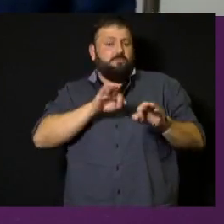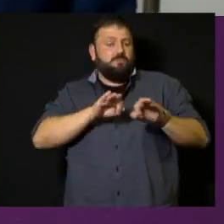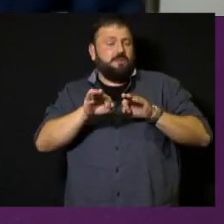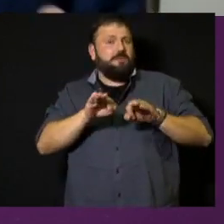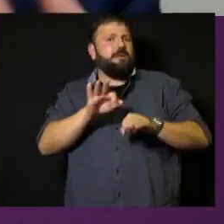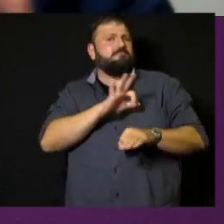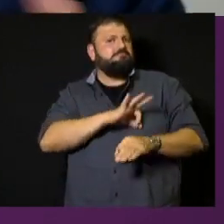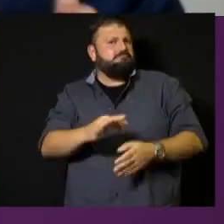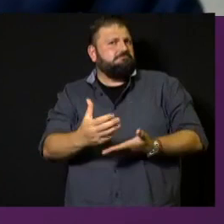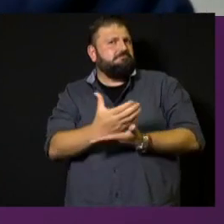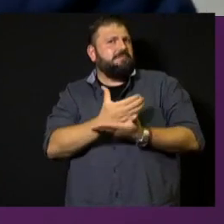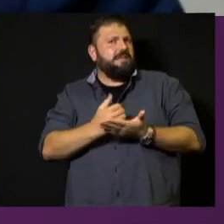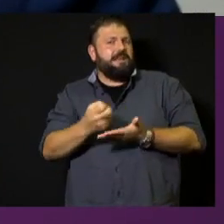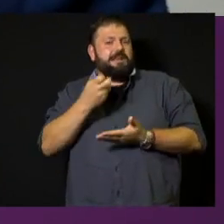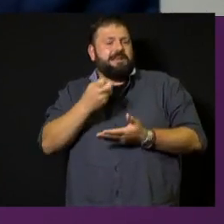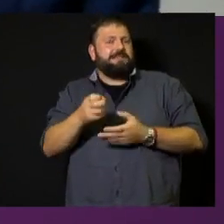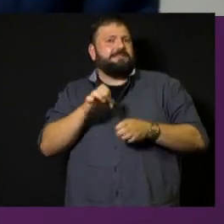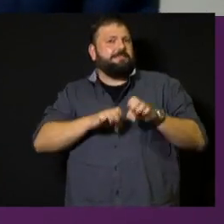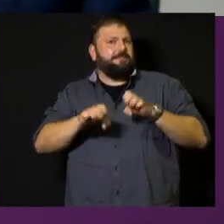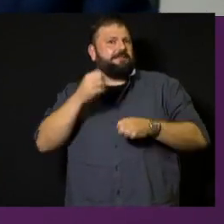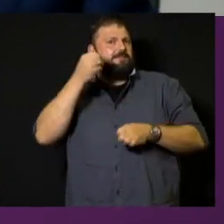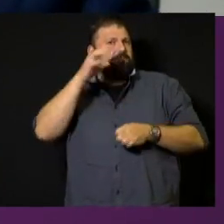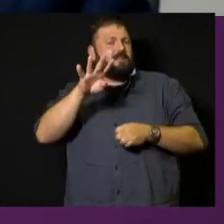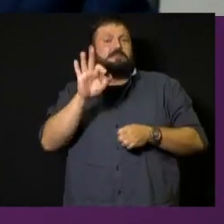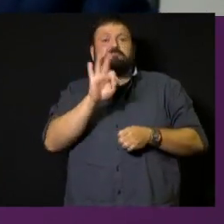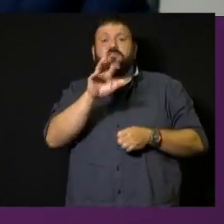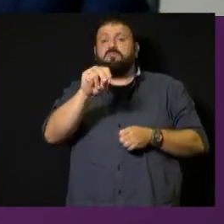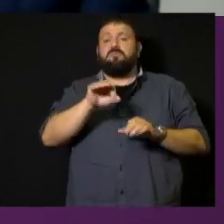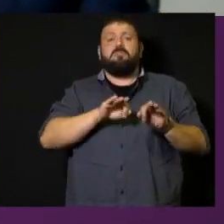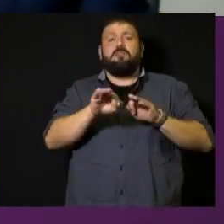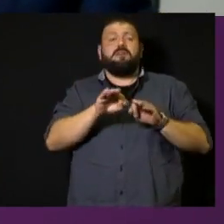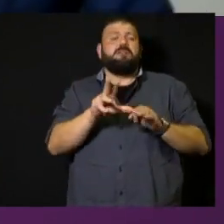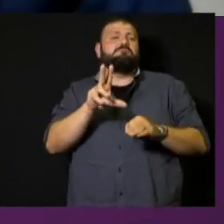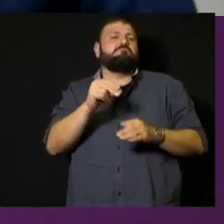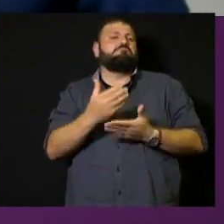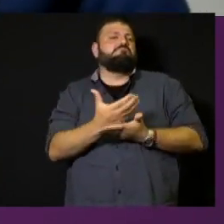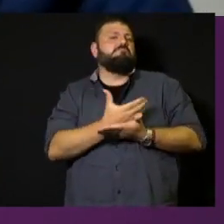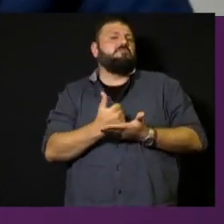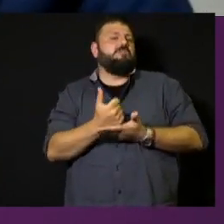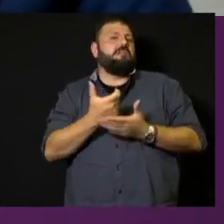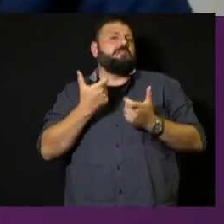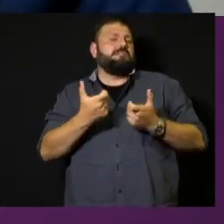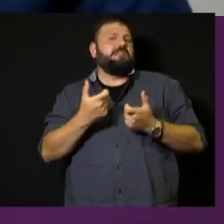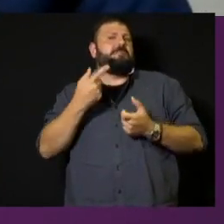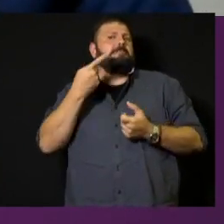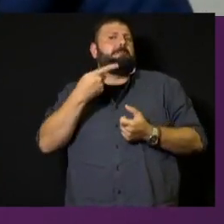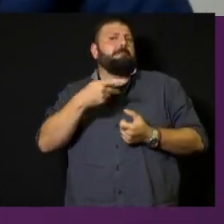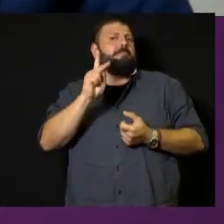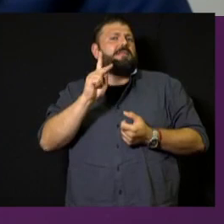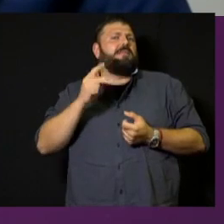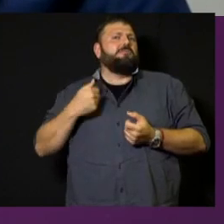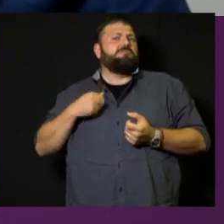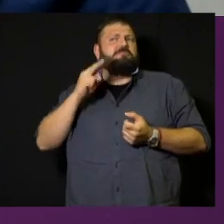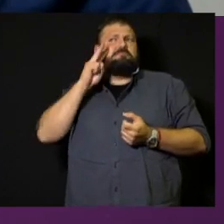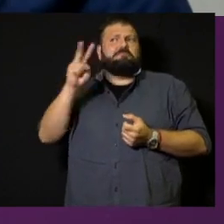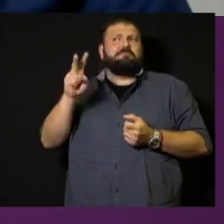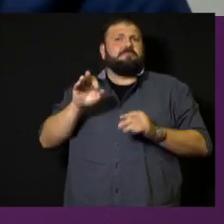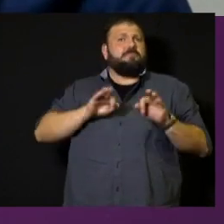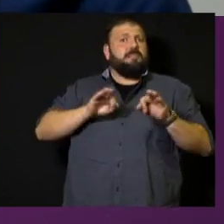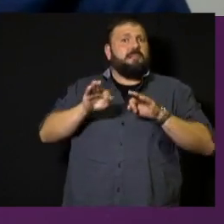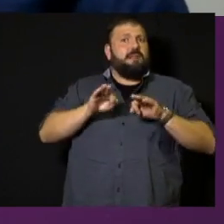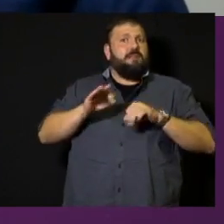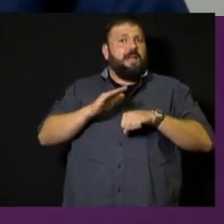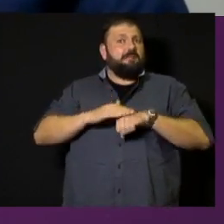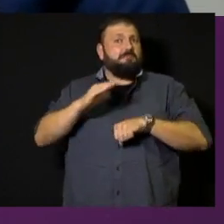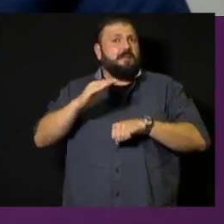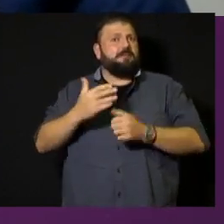work, you win in this company. If you don't work, you don't win anything. But I also heard if you work more,